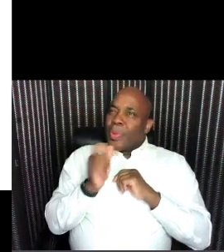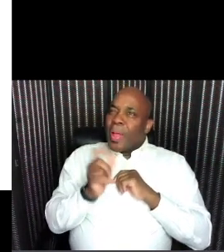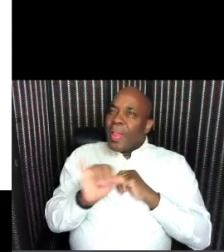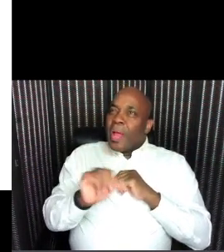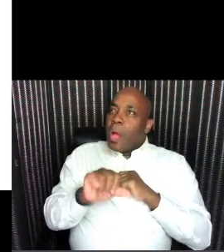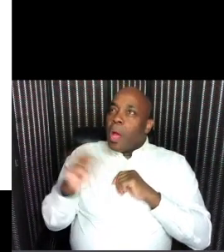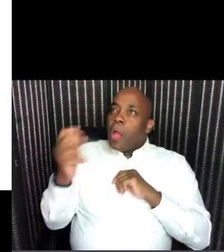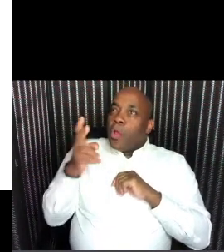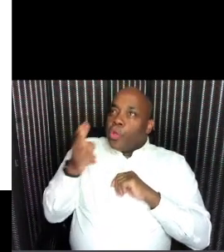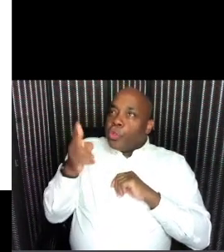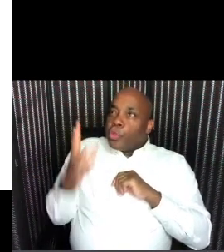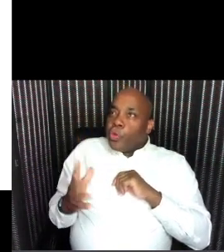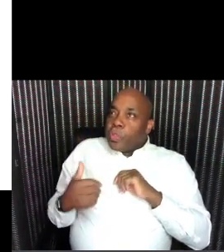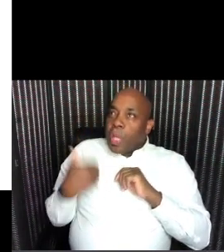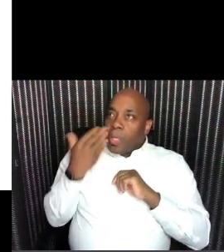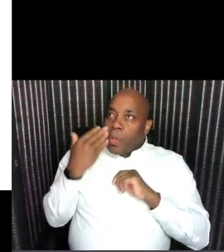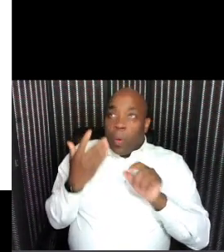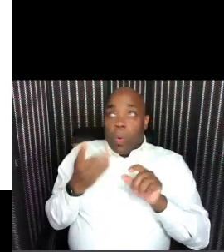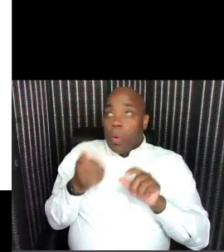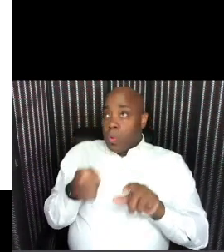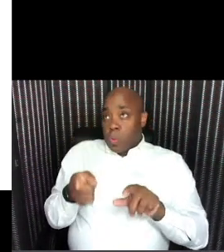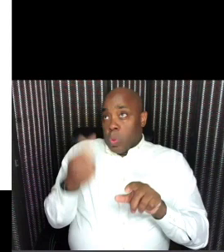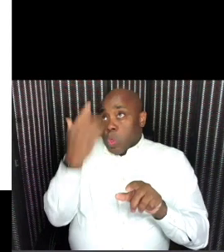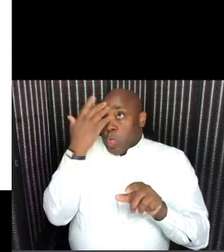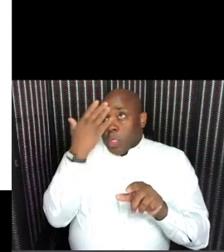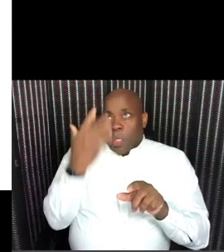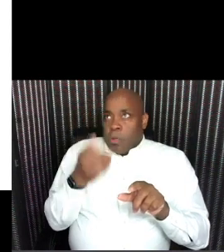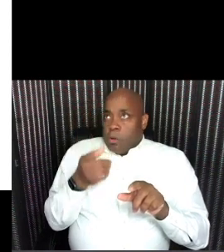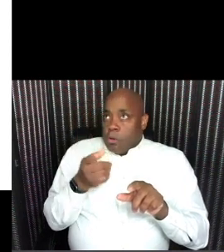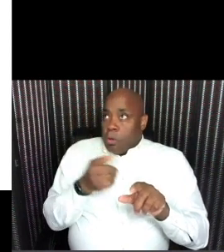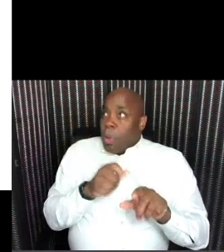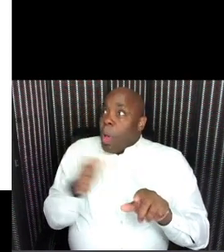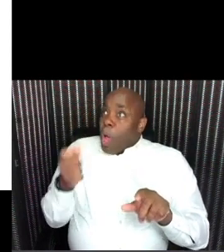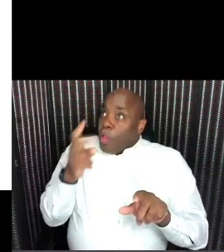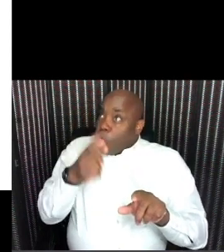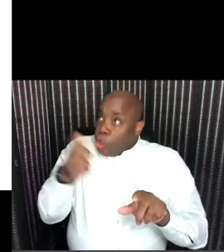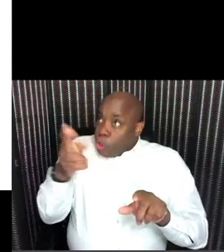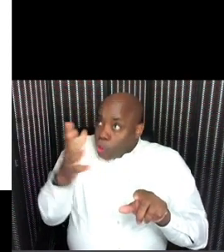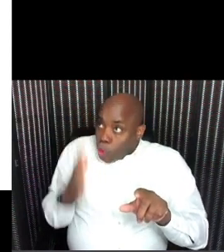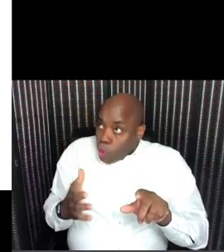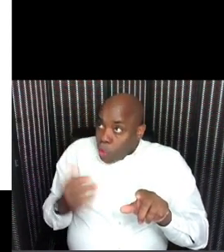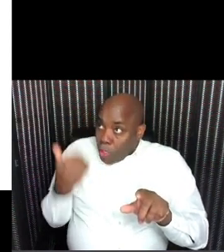not like any historian I know, which I felt like was worse.